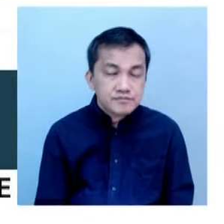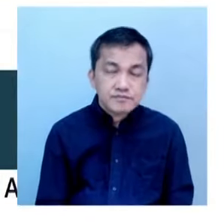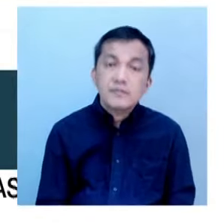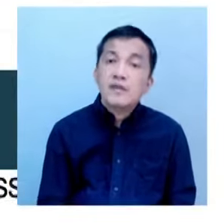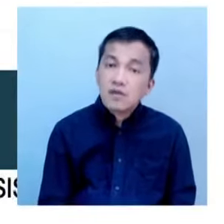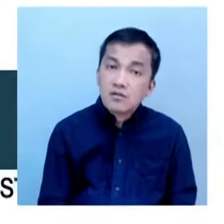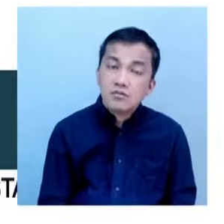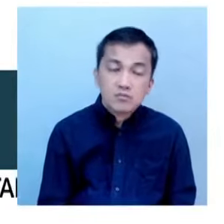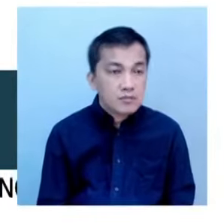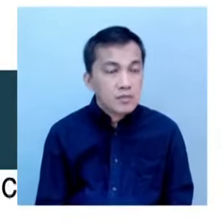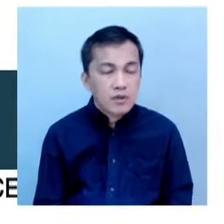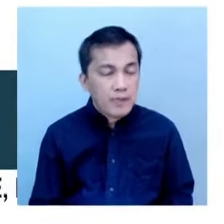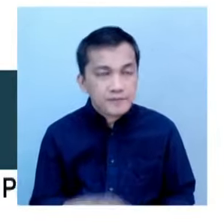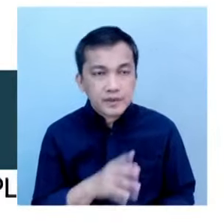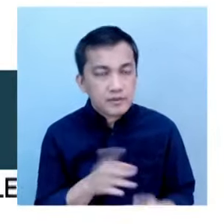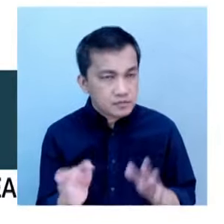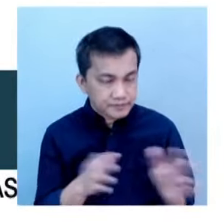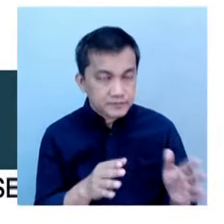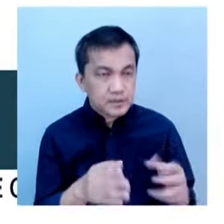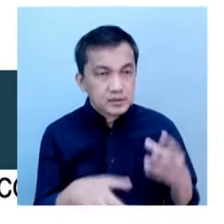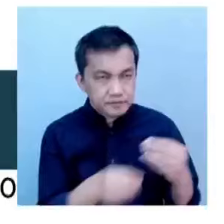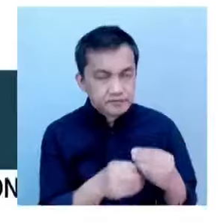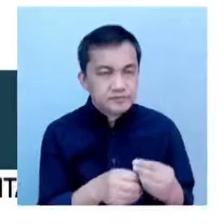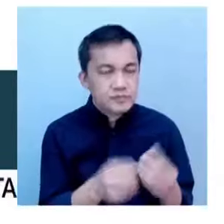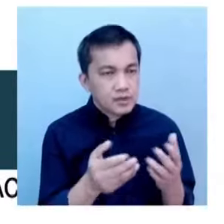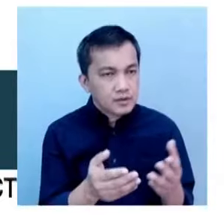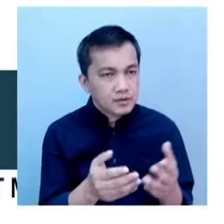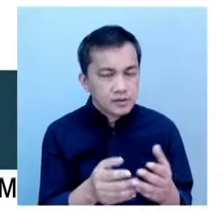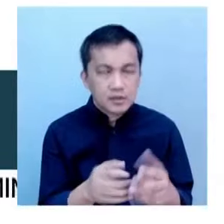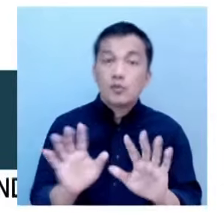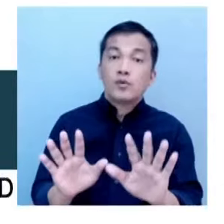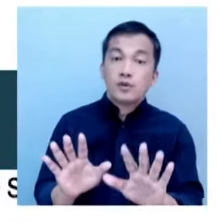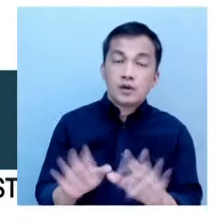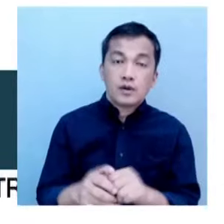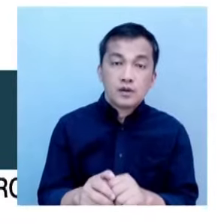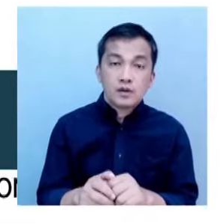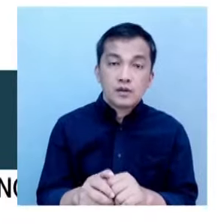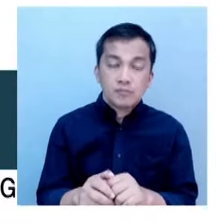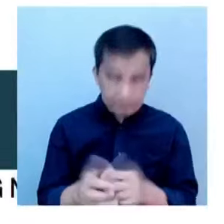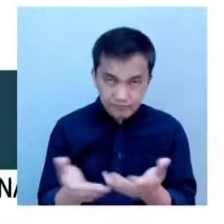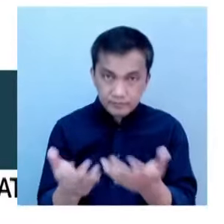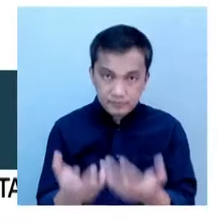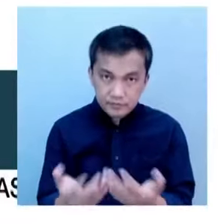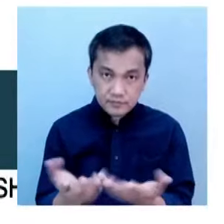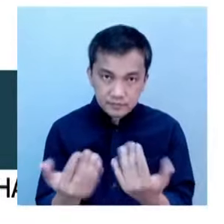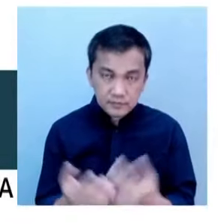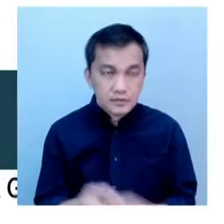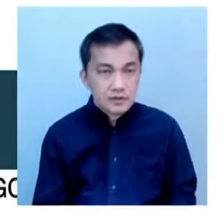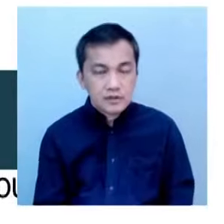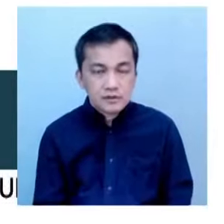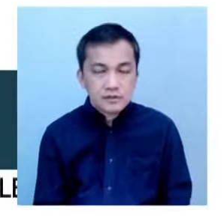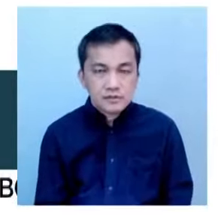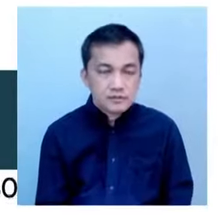PCG. Maybe we should ask him also, Carmina. Yeah, and we plan. Ask him also. Mm-hmm. And we plan to do that as